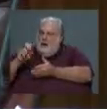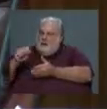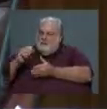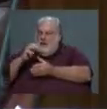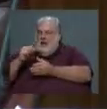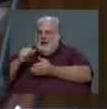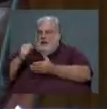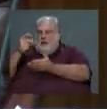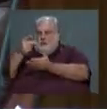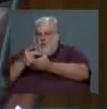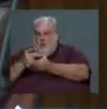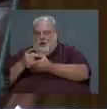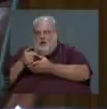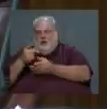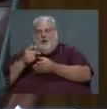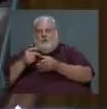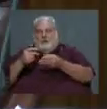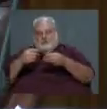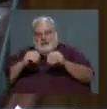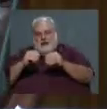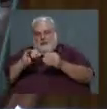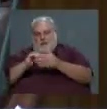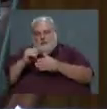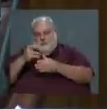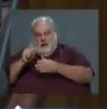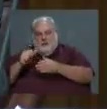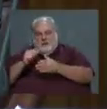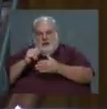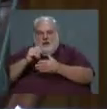previously issued thereunder, to authorize the sale of the bonds and the